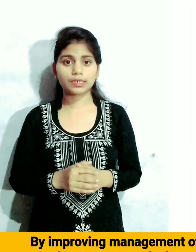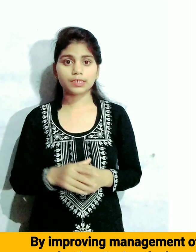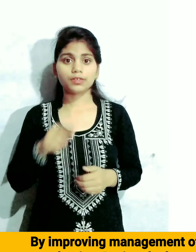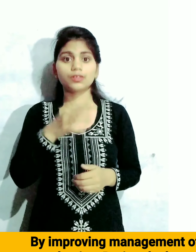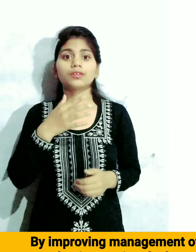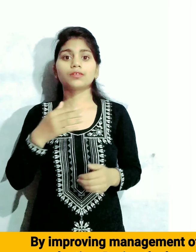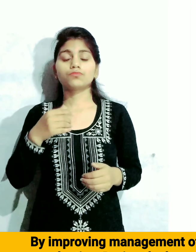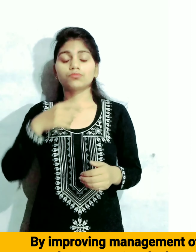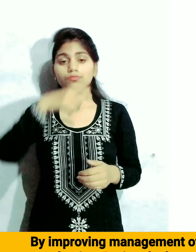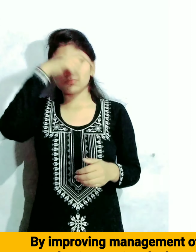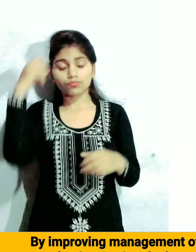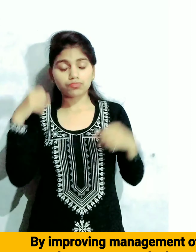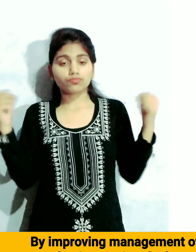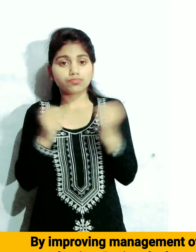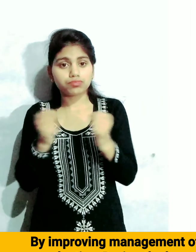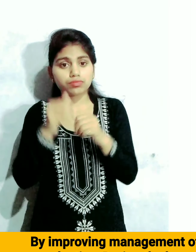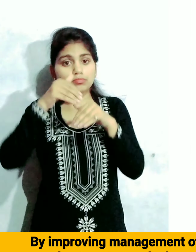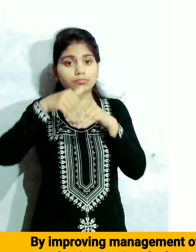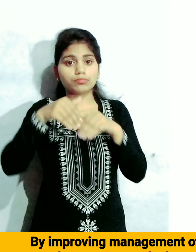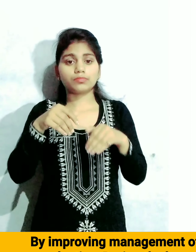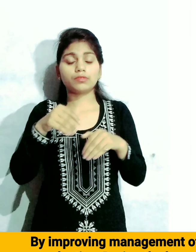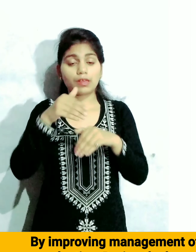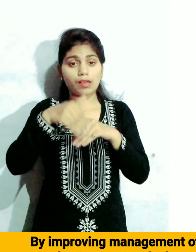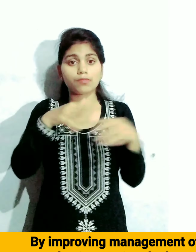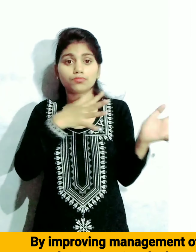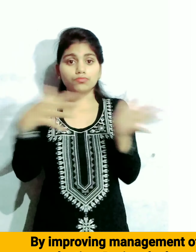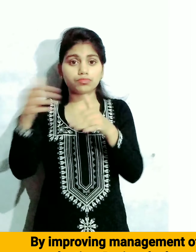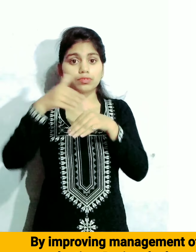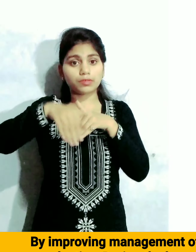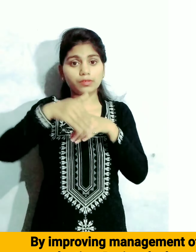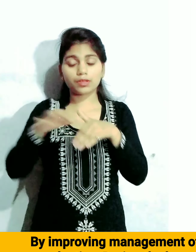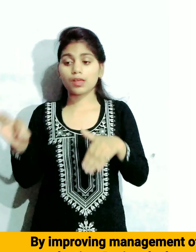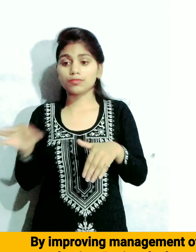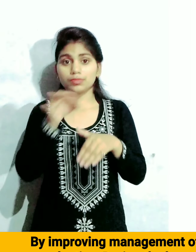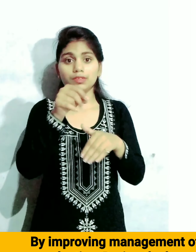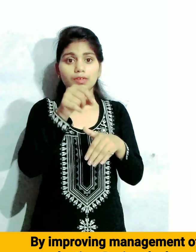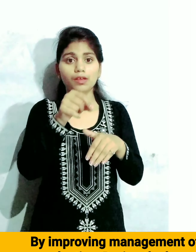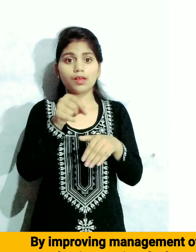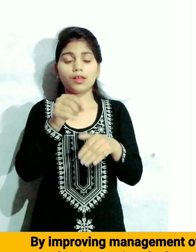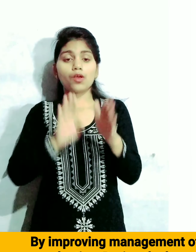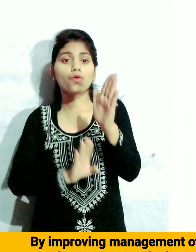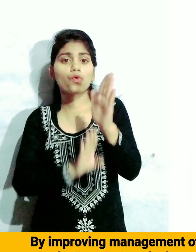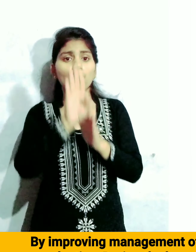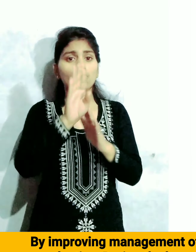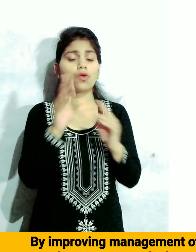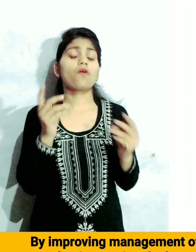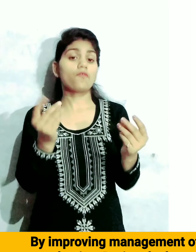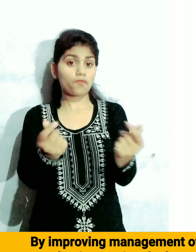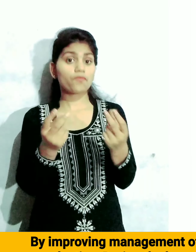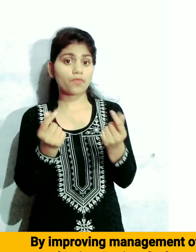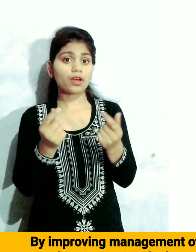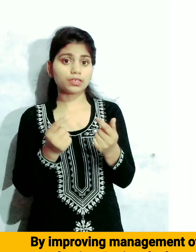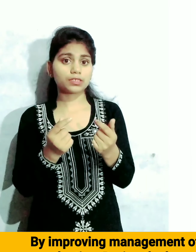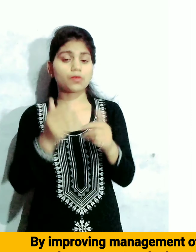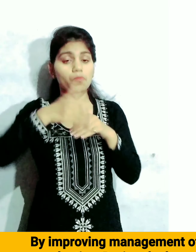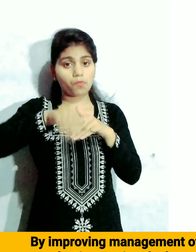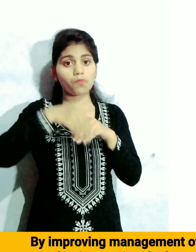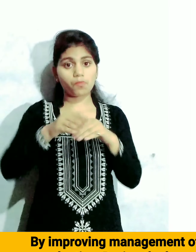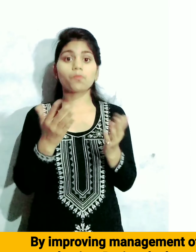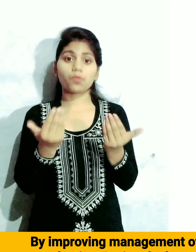During the honey flow season, honeybee colonies grow tremendously at a